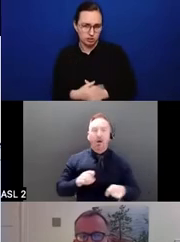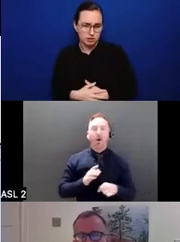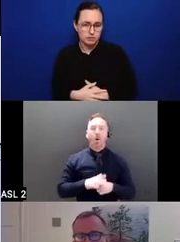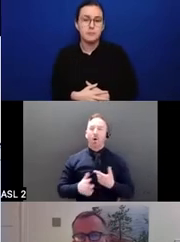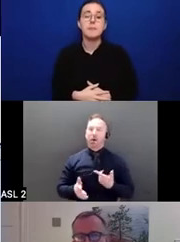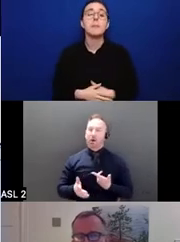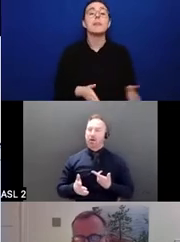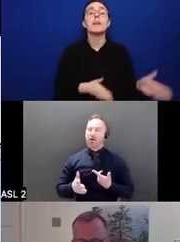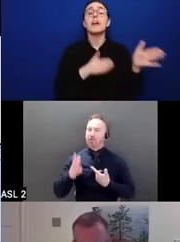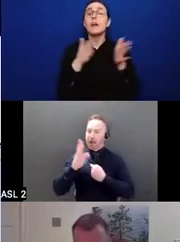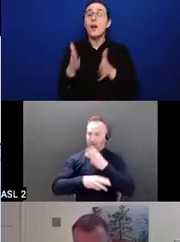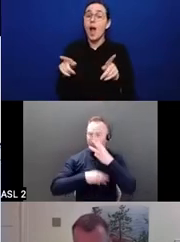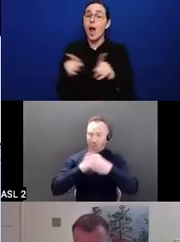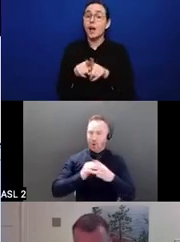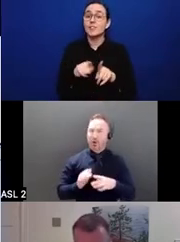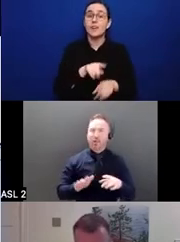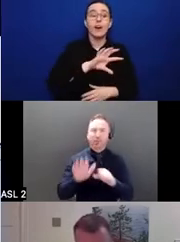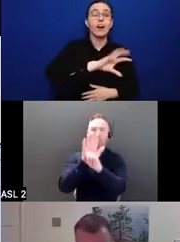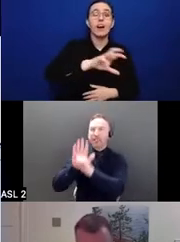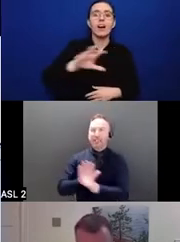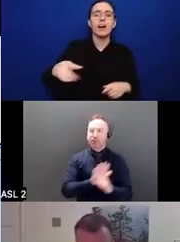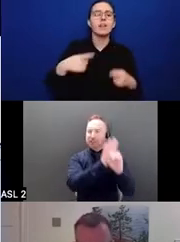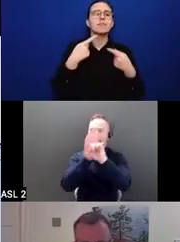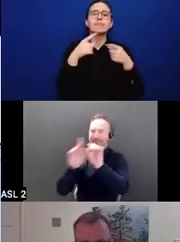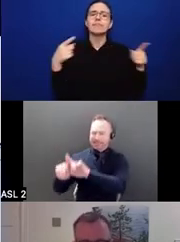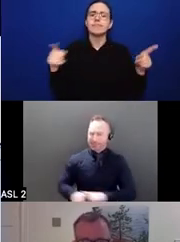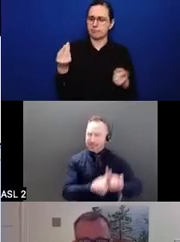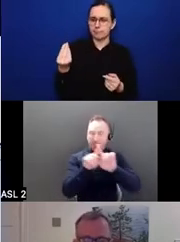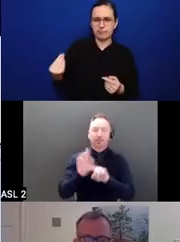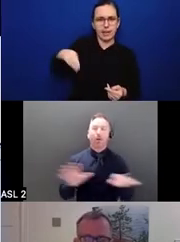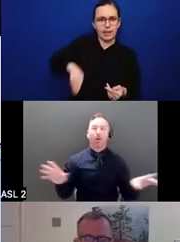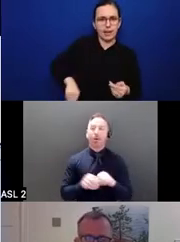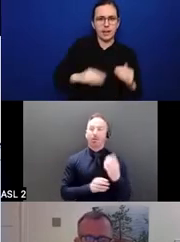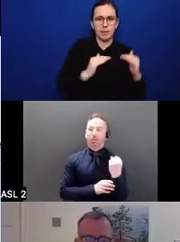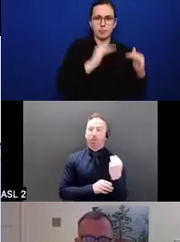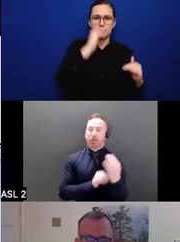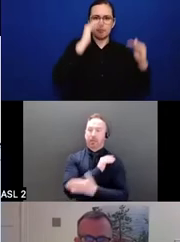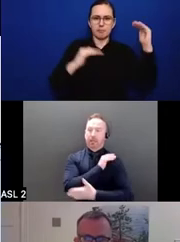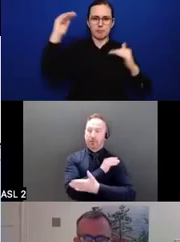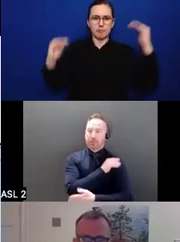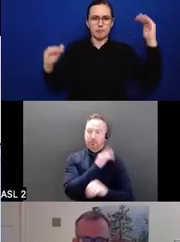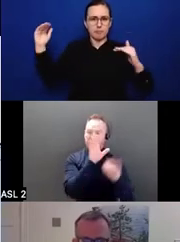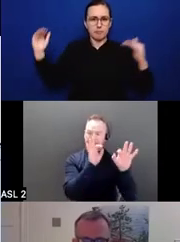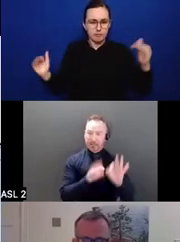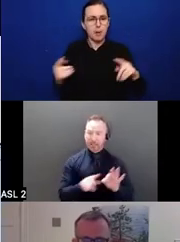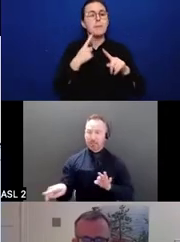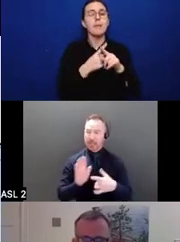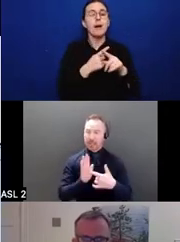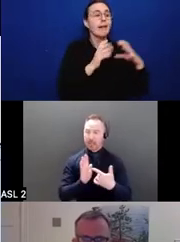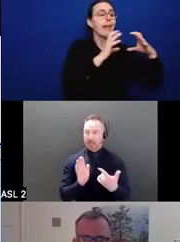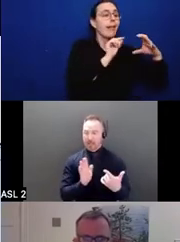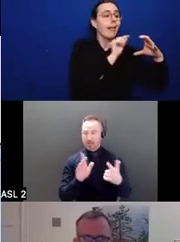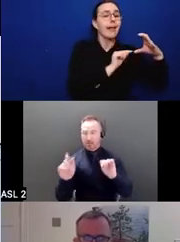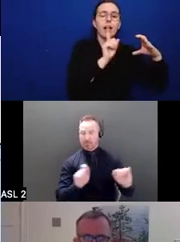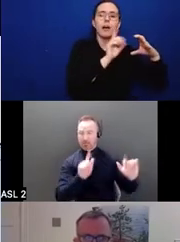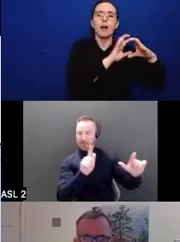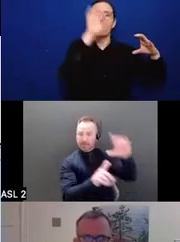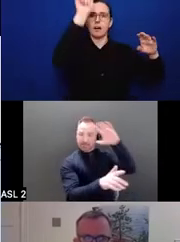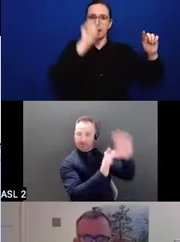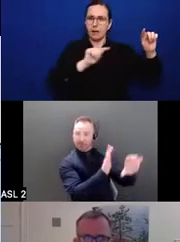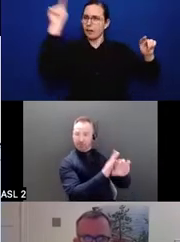world. So we ended up with 14 countries that we chose. They are represented, there's a photo on the slide